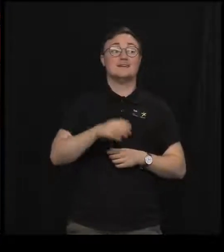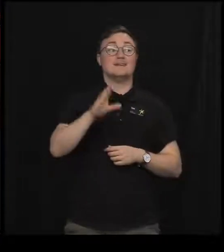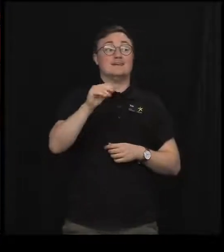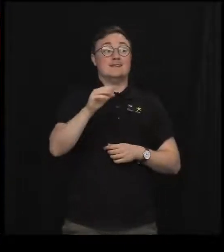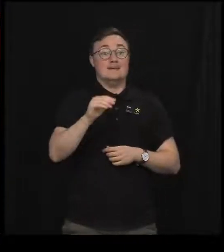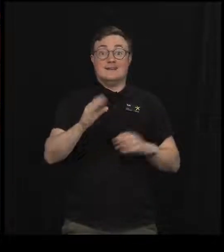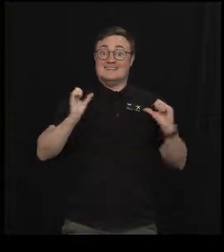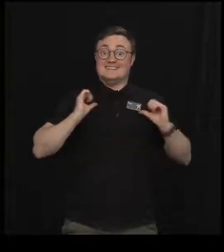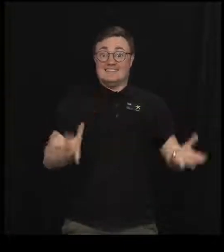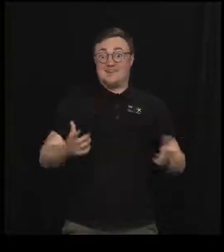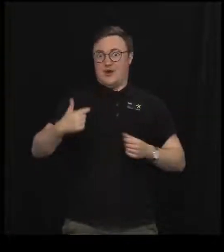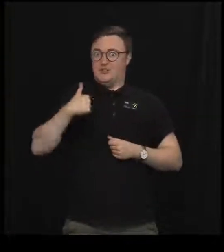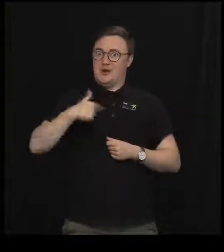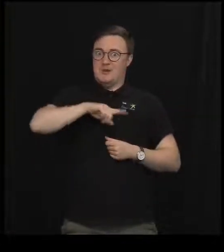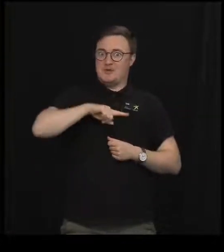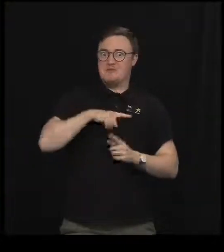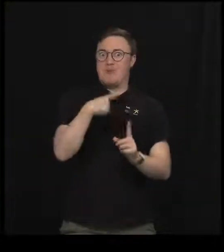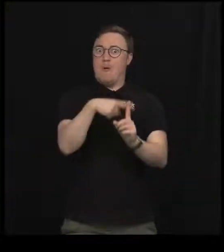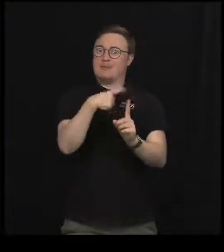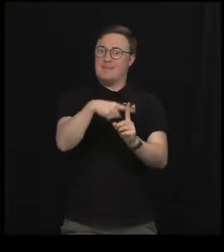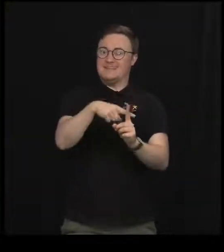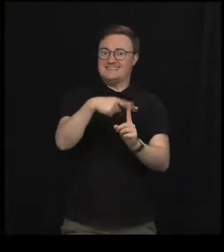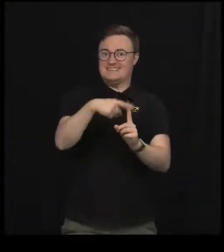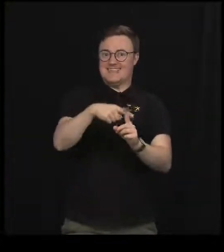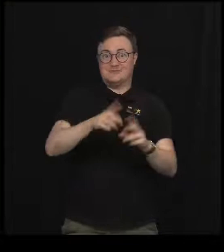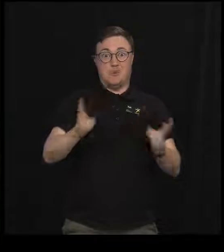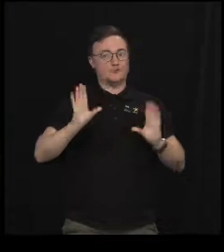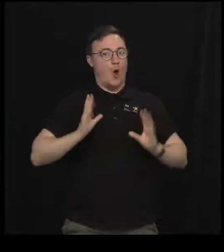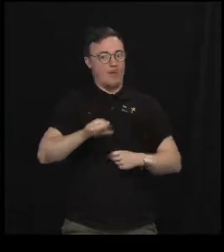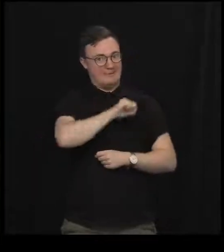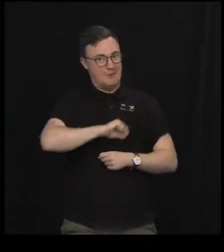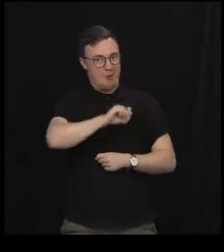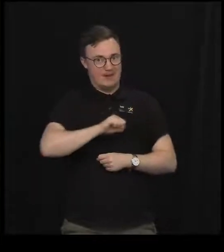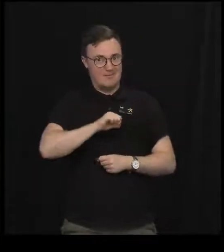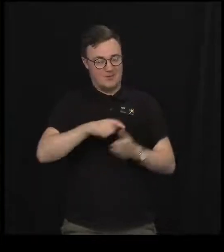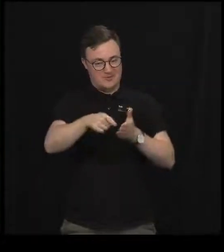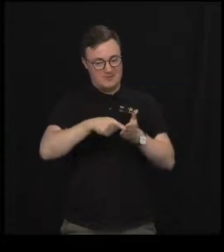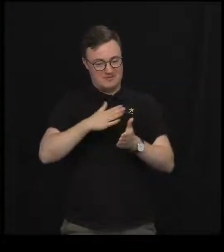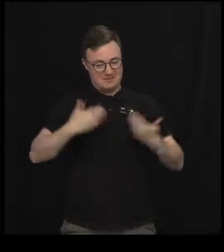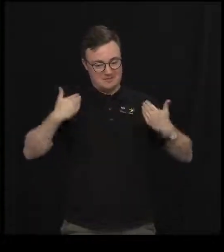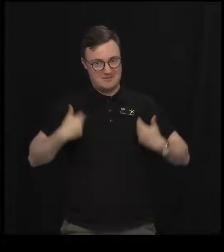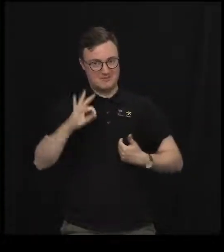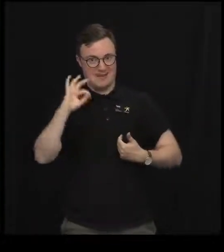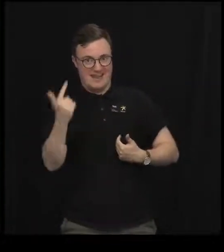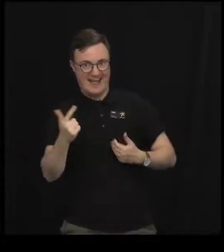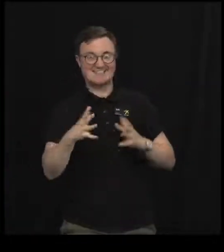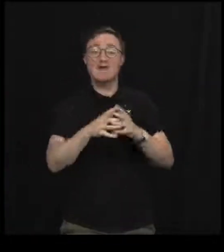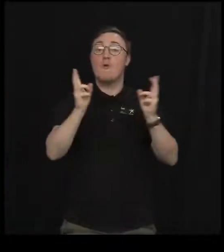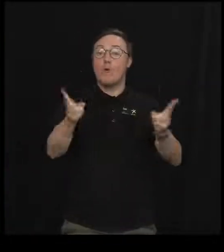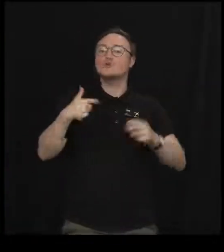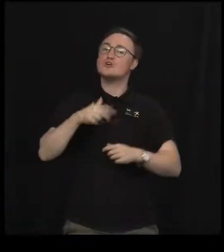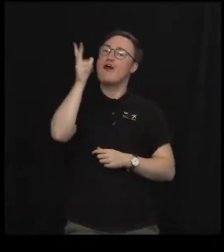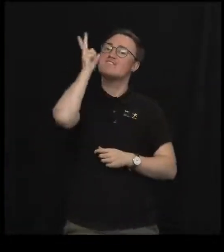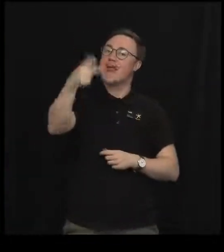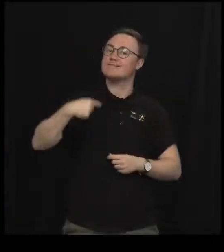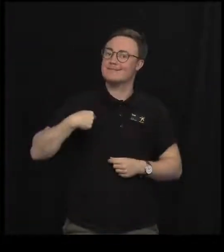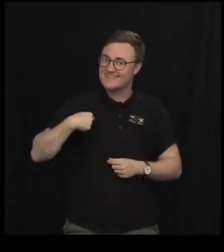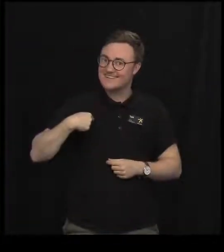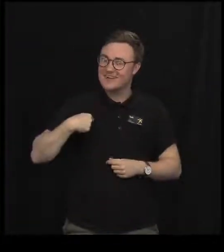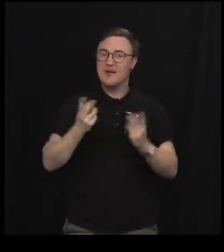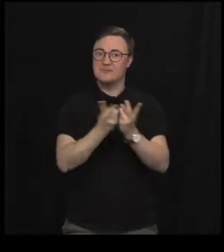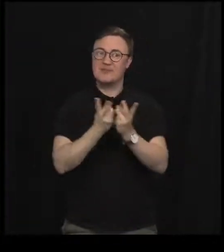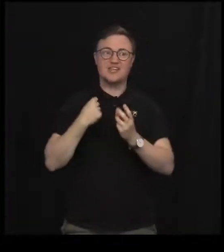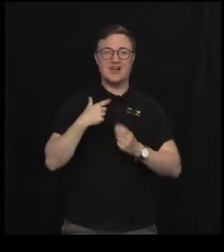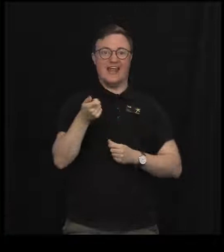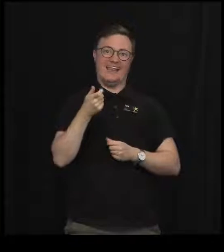an optimist. I'm also impatient, but that's, I think, my personality. I'm also French, so I'm maybe a